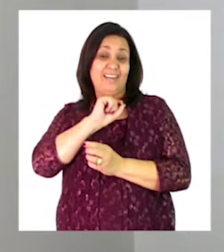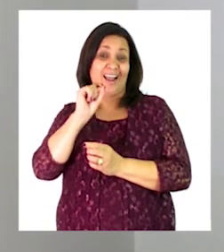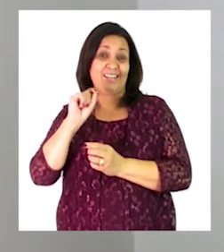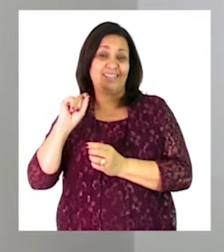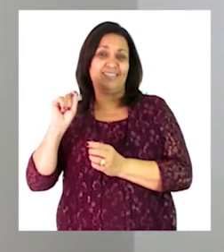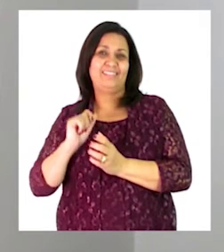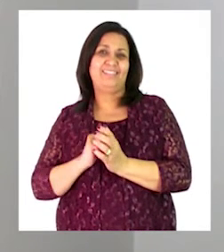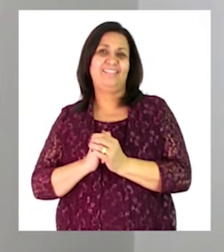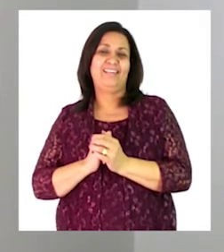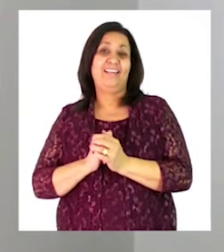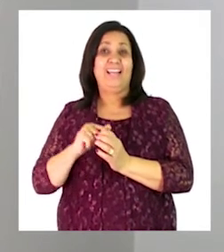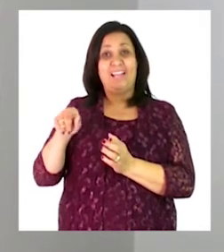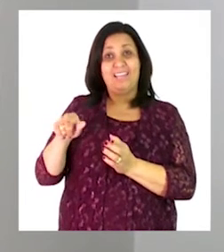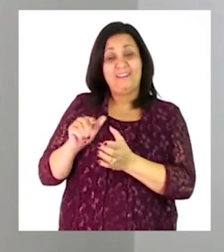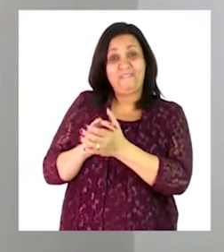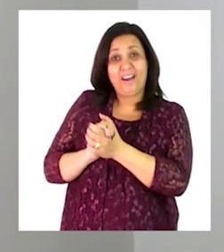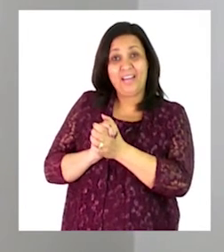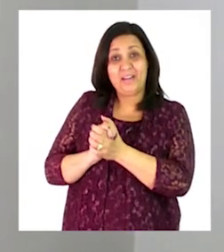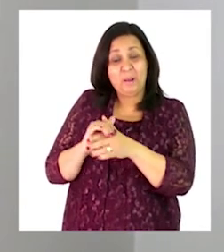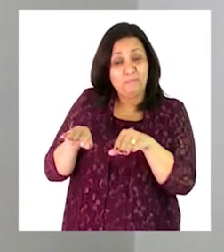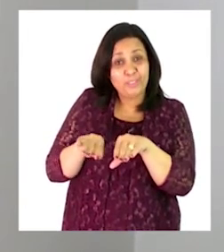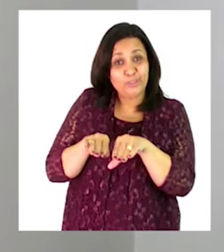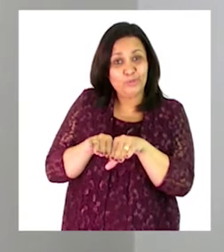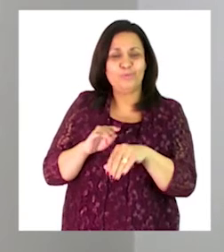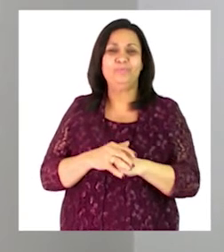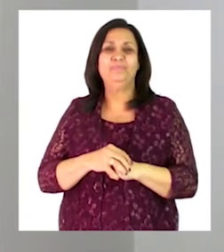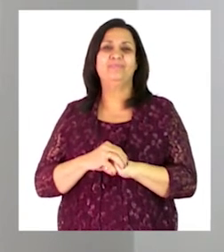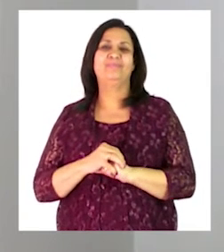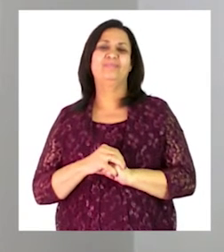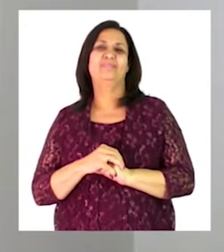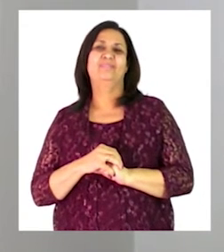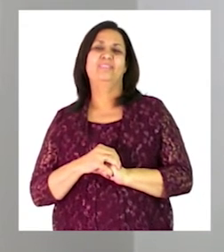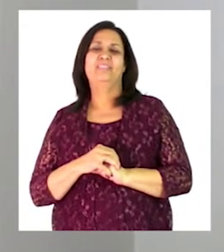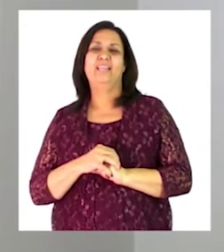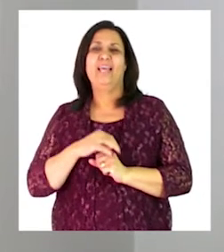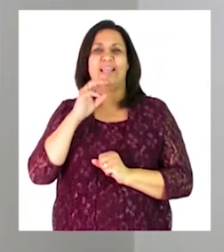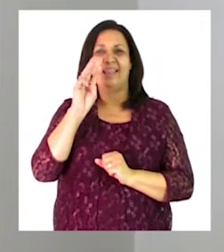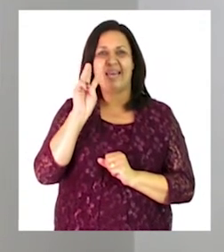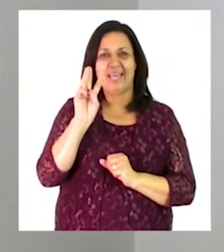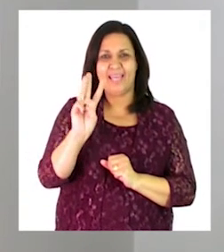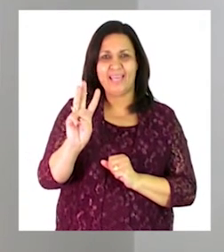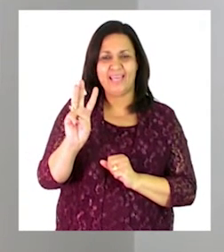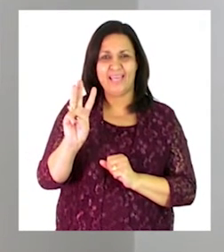so that my friend can be able to see what I am talking about. It says 3